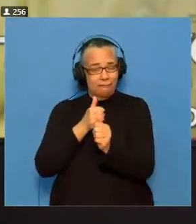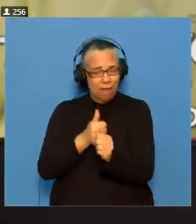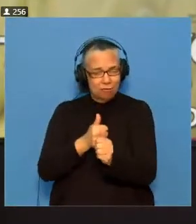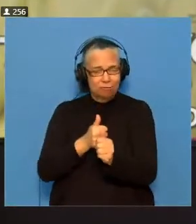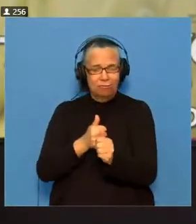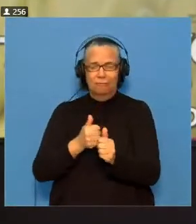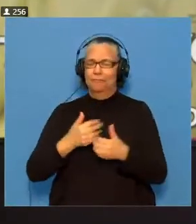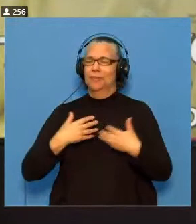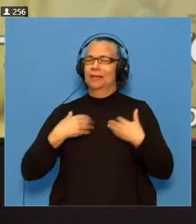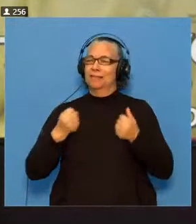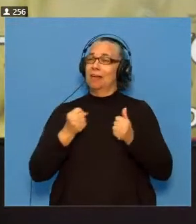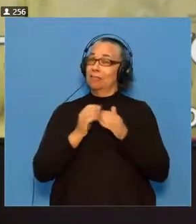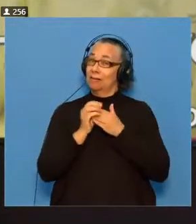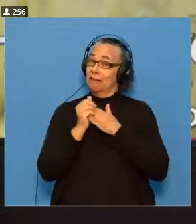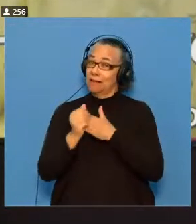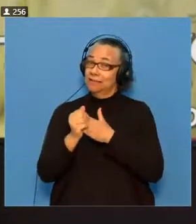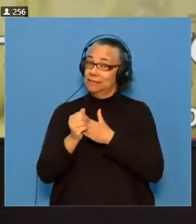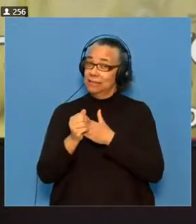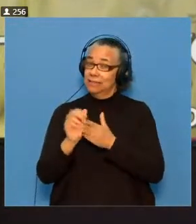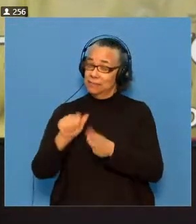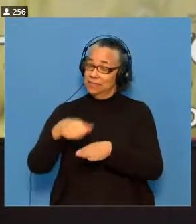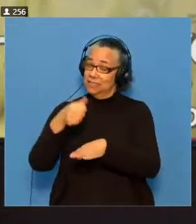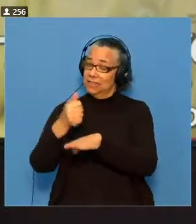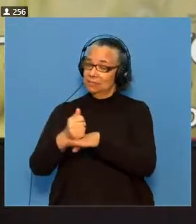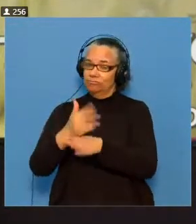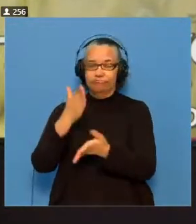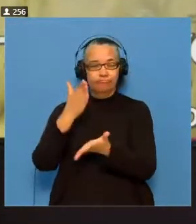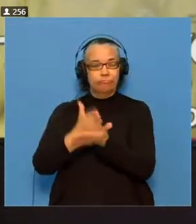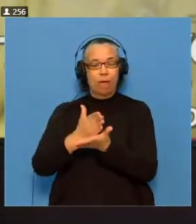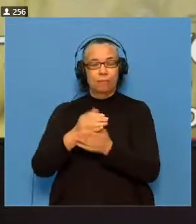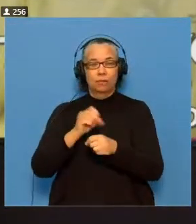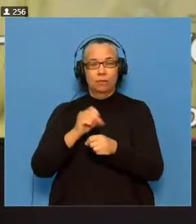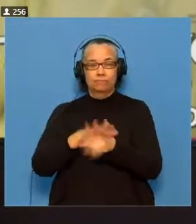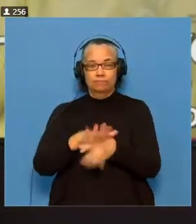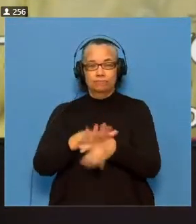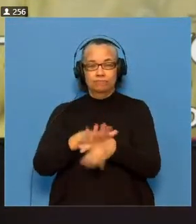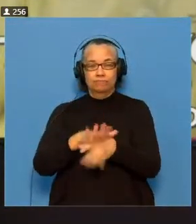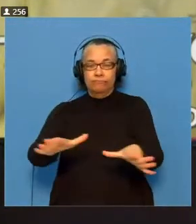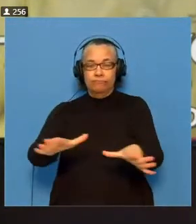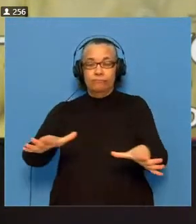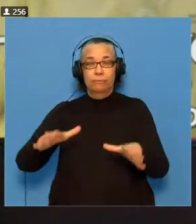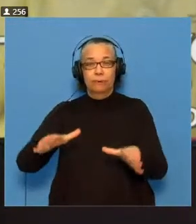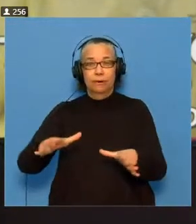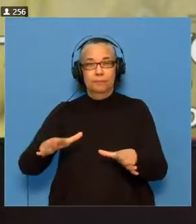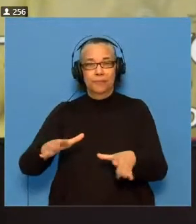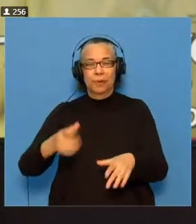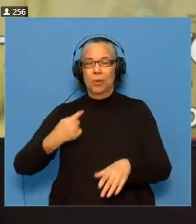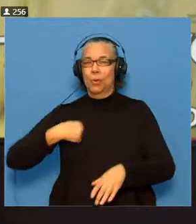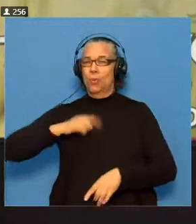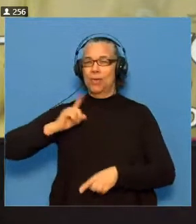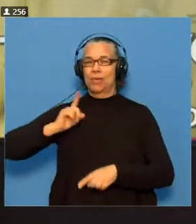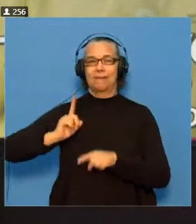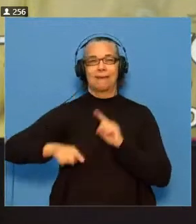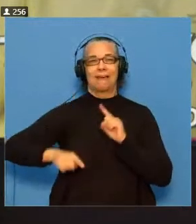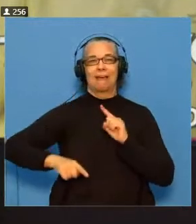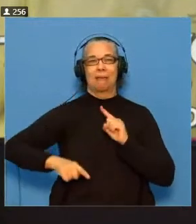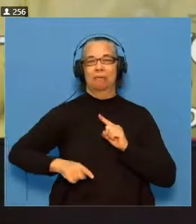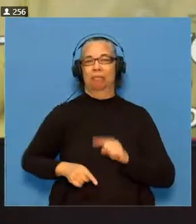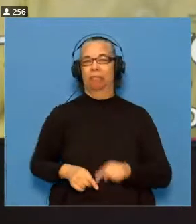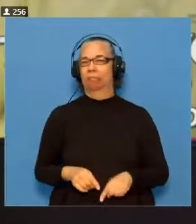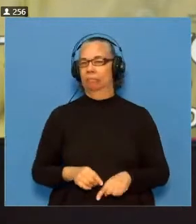health guidance and measures put in place to stop the spread of this pandemic. We cannot be irresponsible